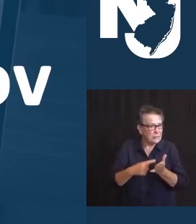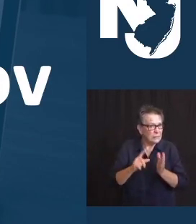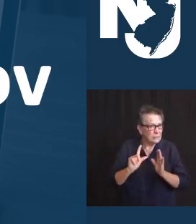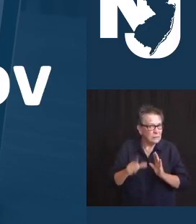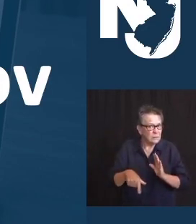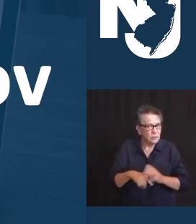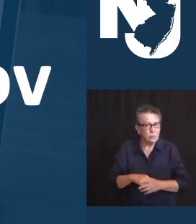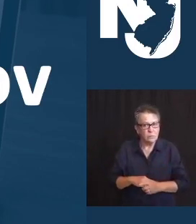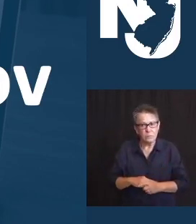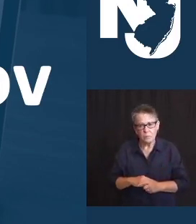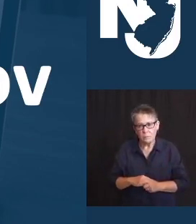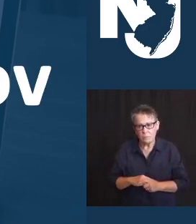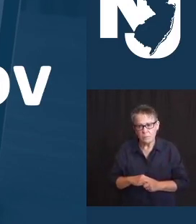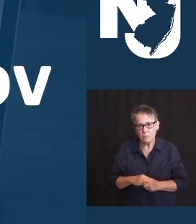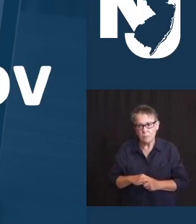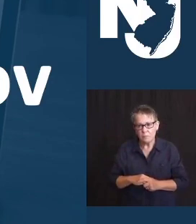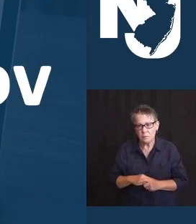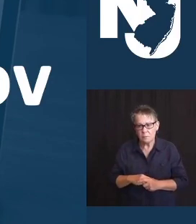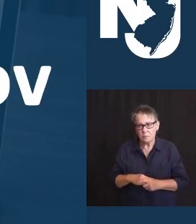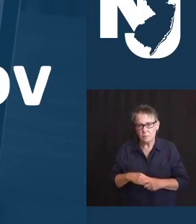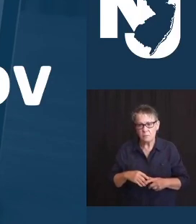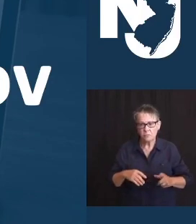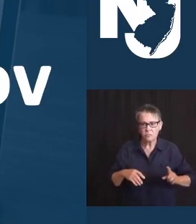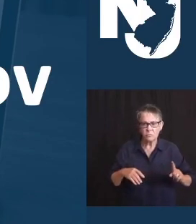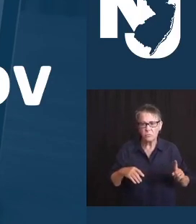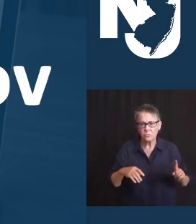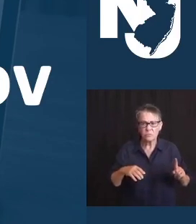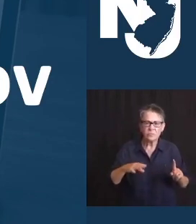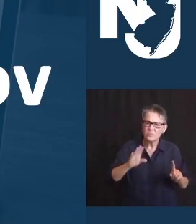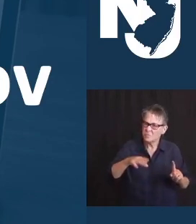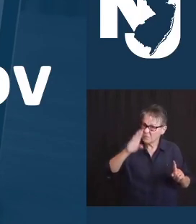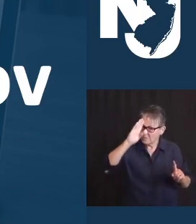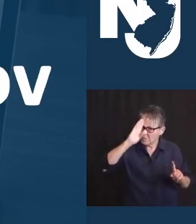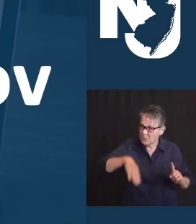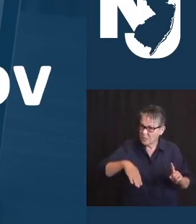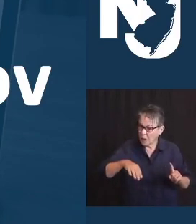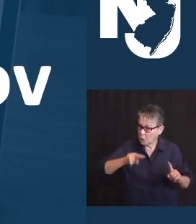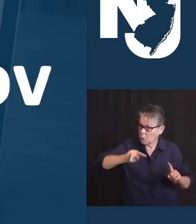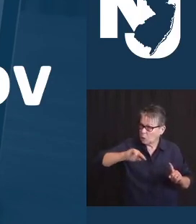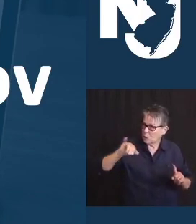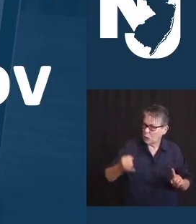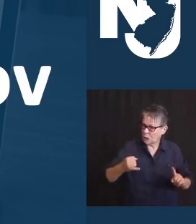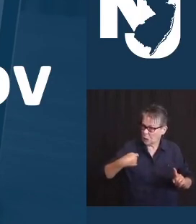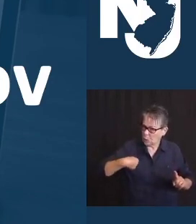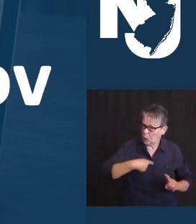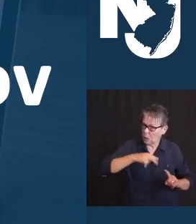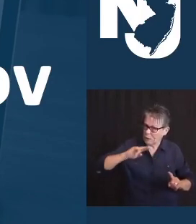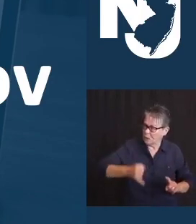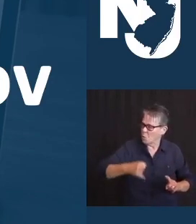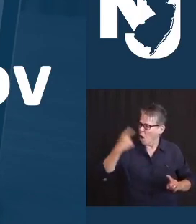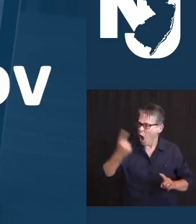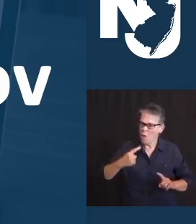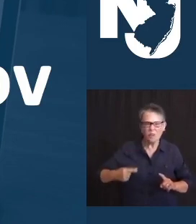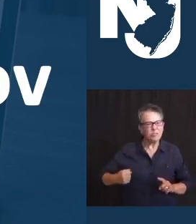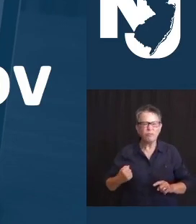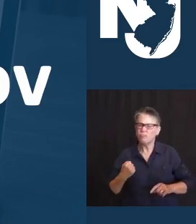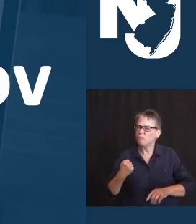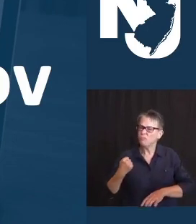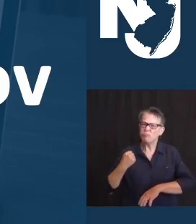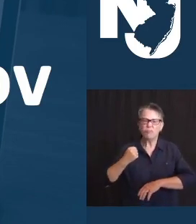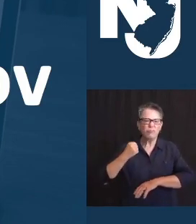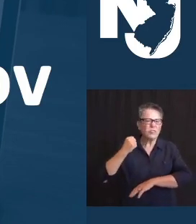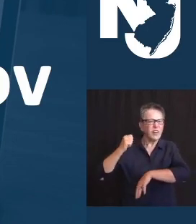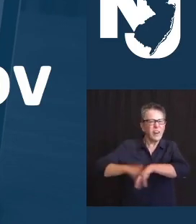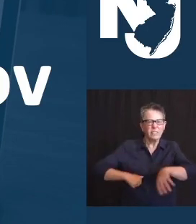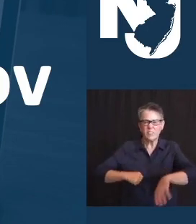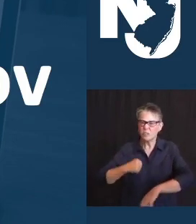fight, and we've never lost. We always punch above our weight. We always get there, unlike any American state. We cannot let our